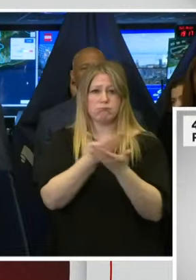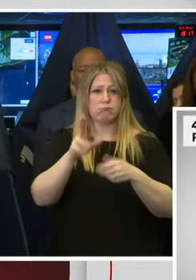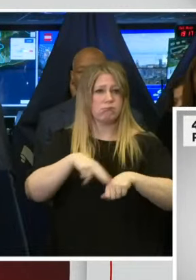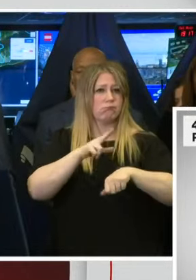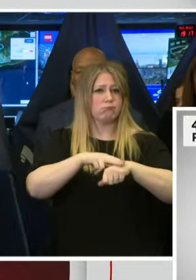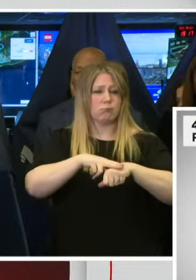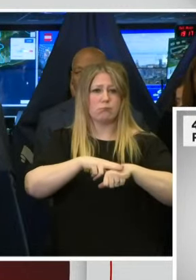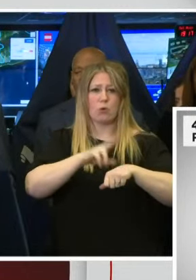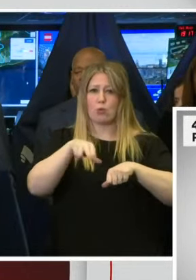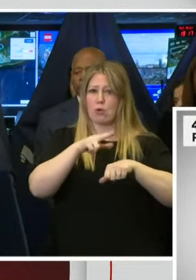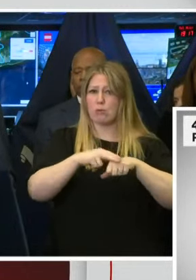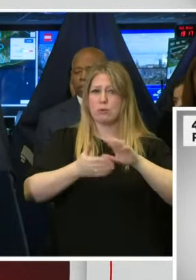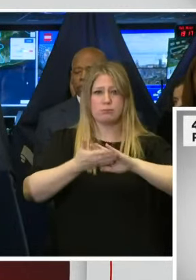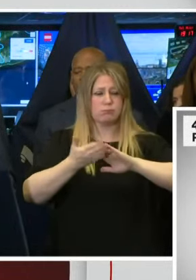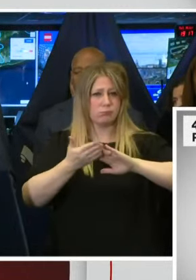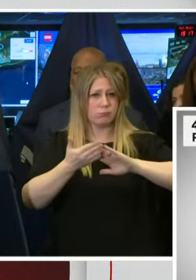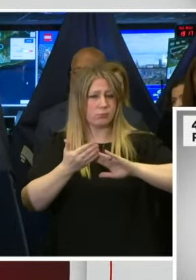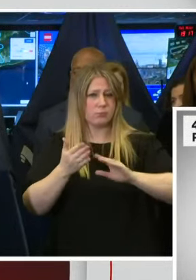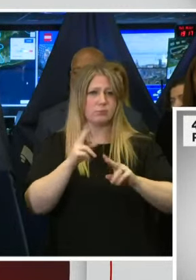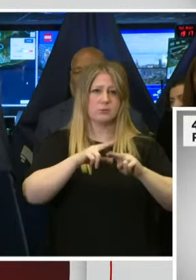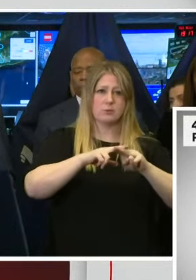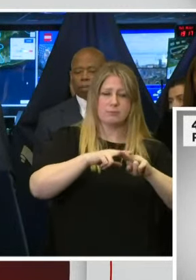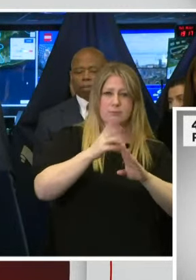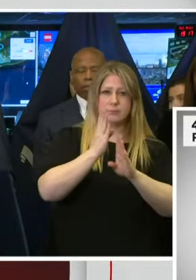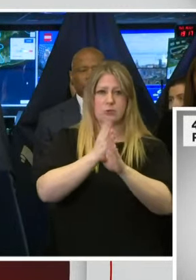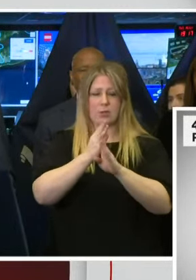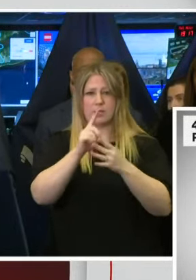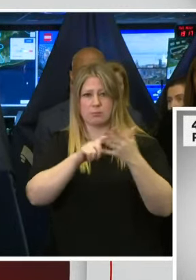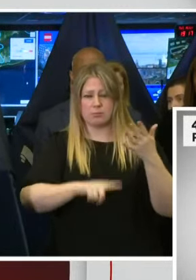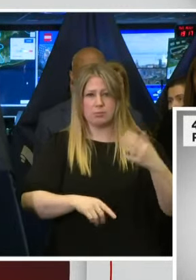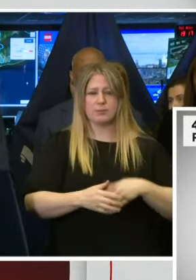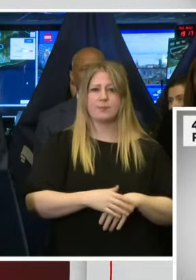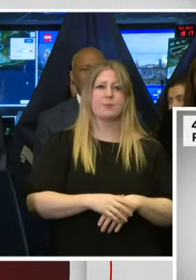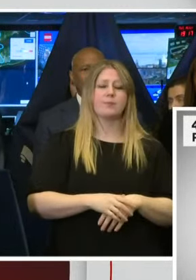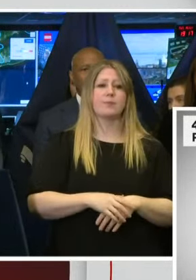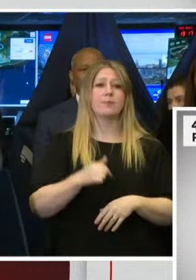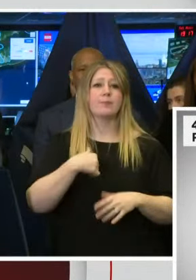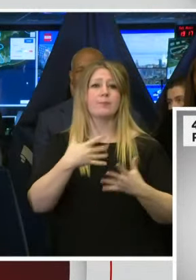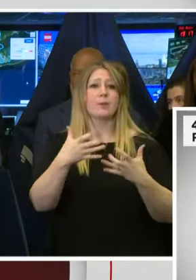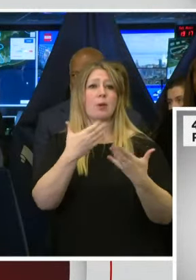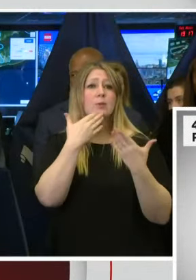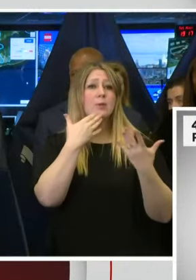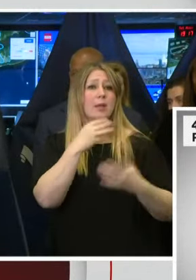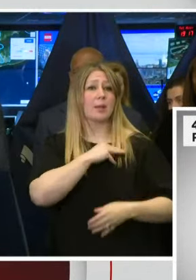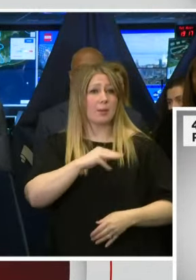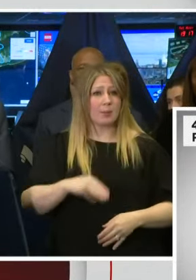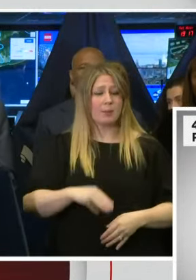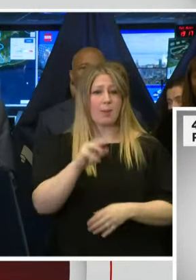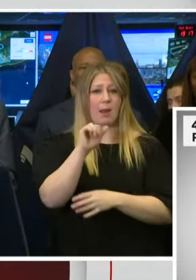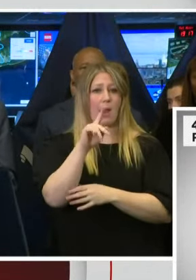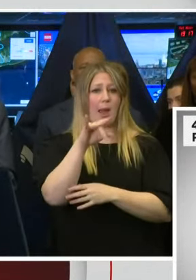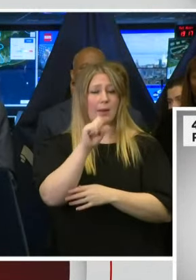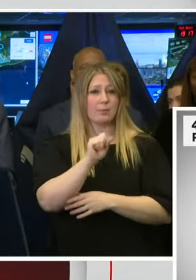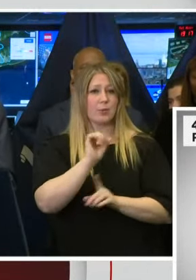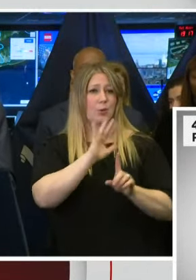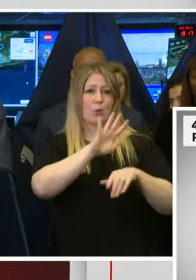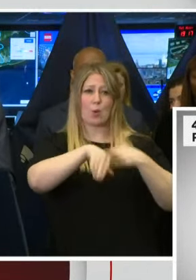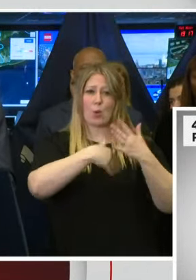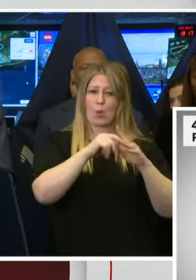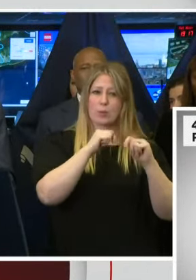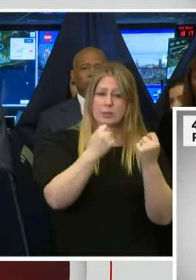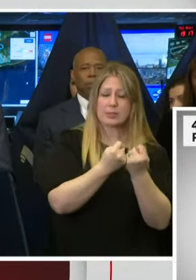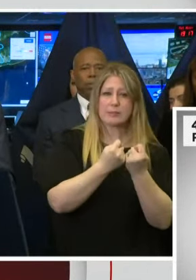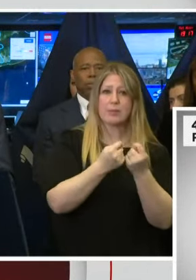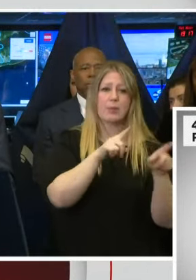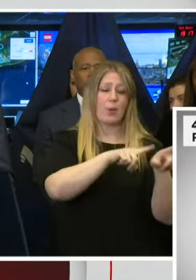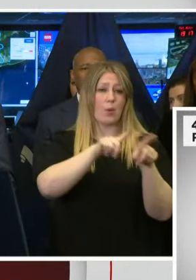system without disruptions caused by the earthquake. I want to thank Mayor Adams, your entire team, and also Governor Hochul, with